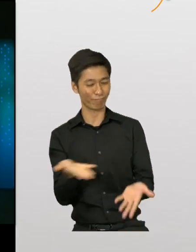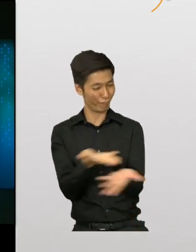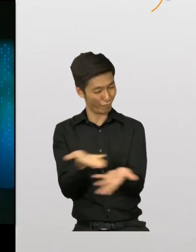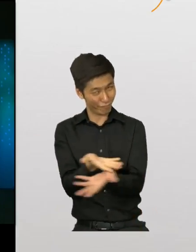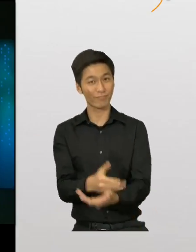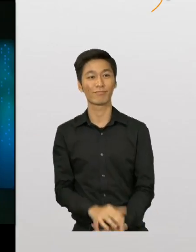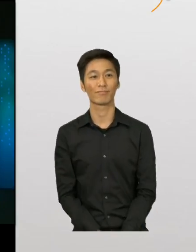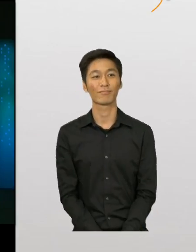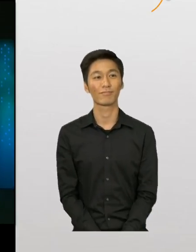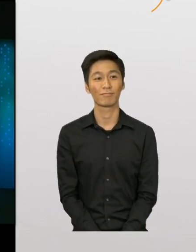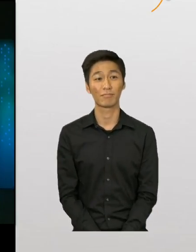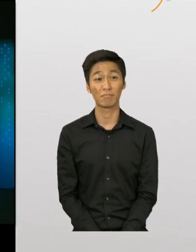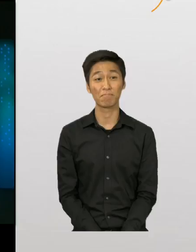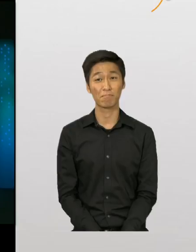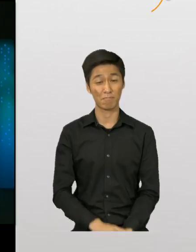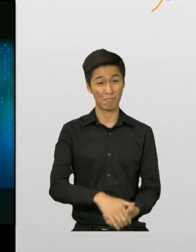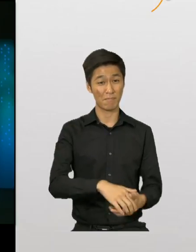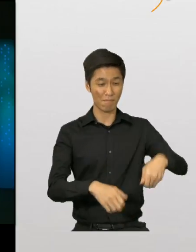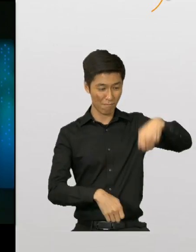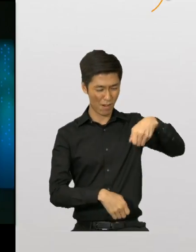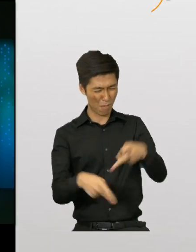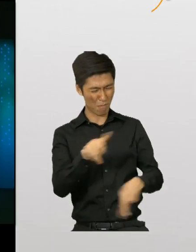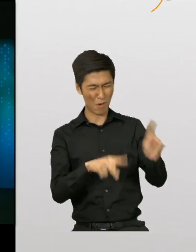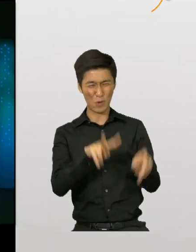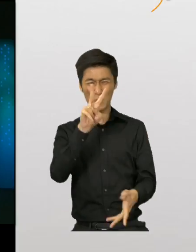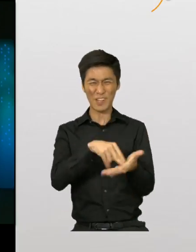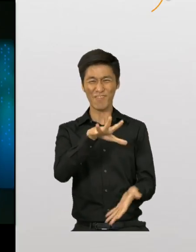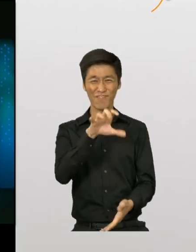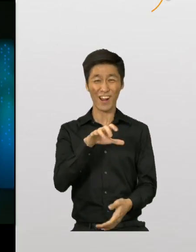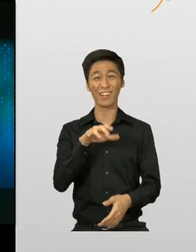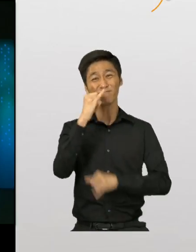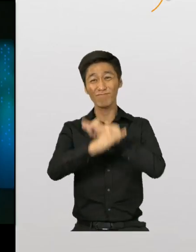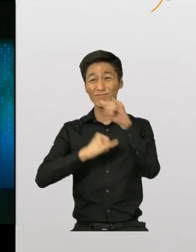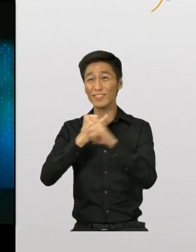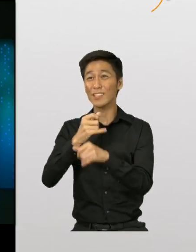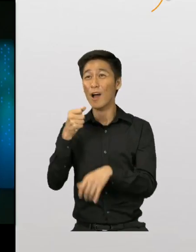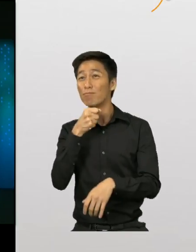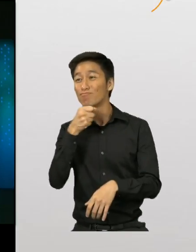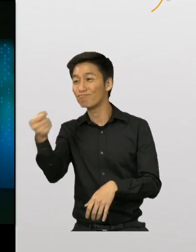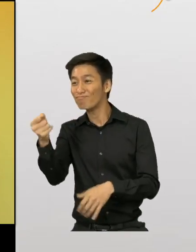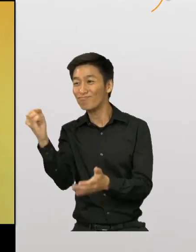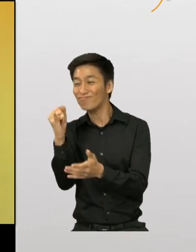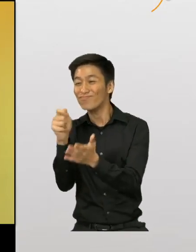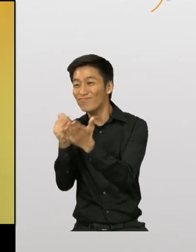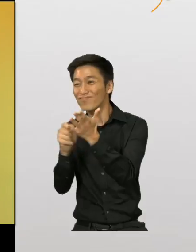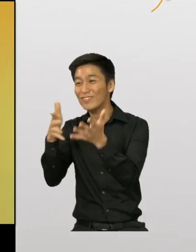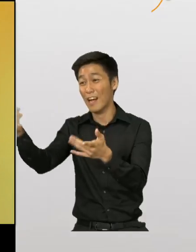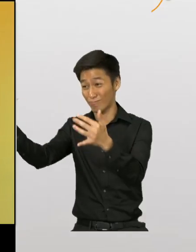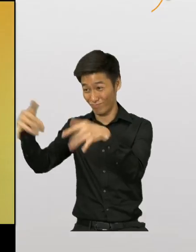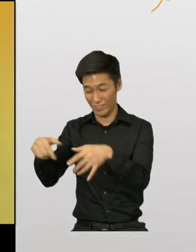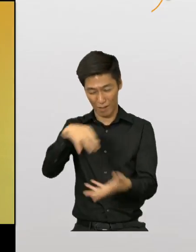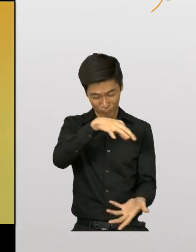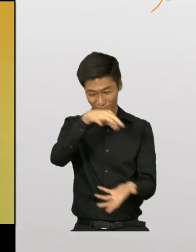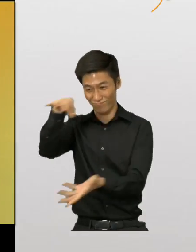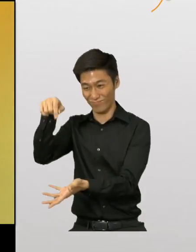We packed goodie bags for 2,500 international journalists with thoughtful items like bottled water and a